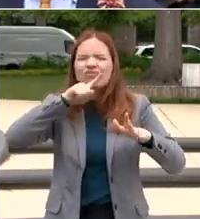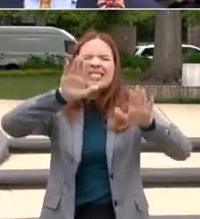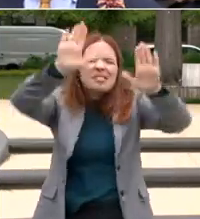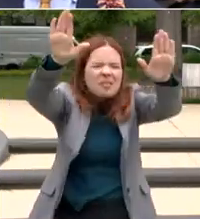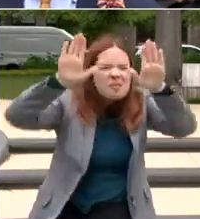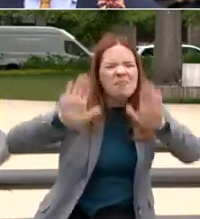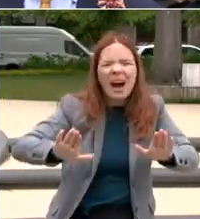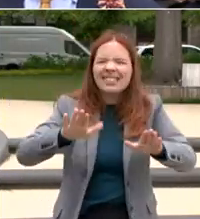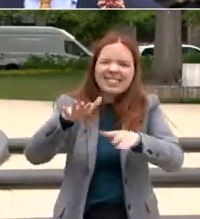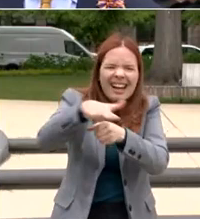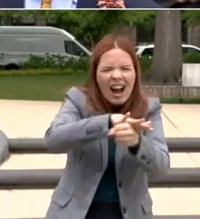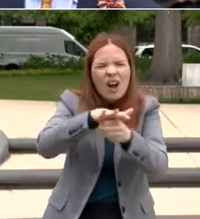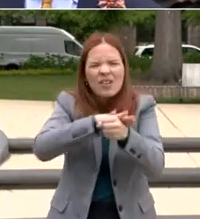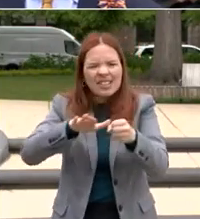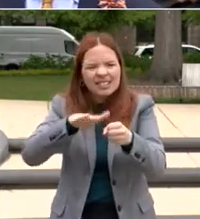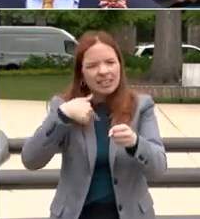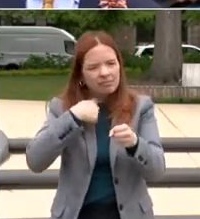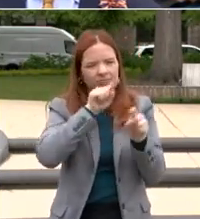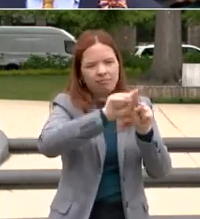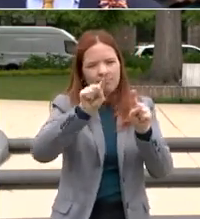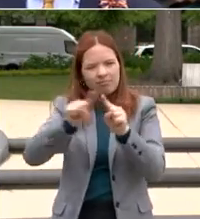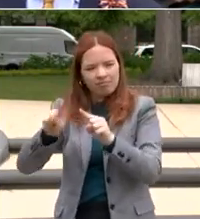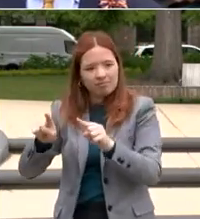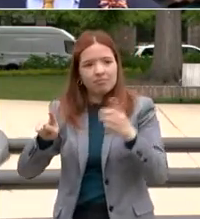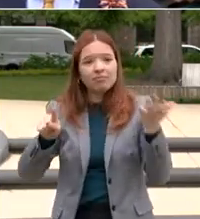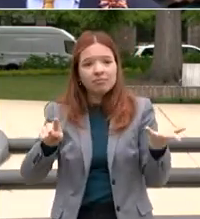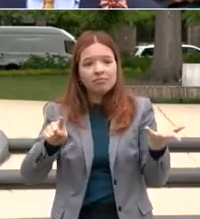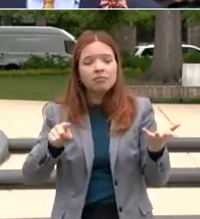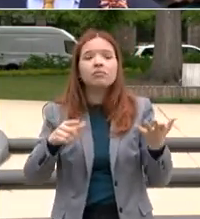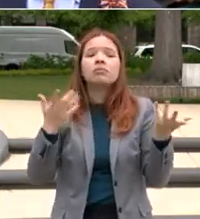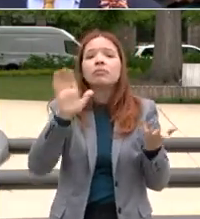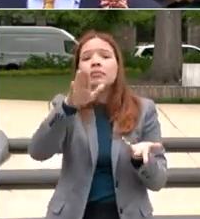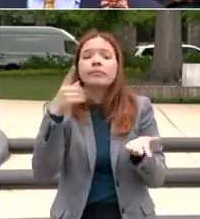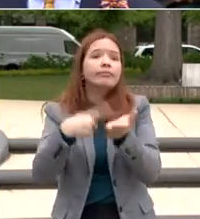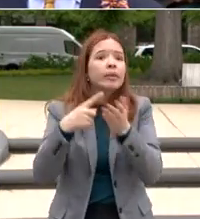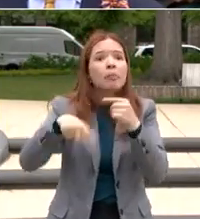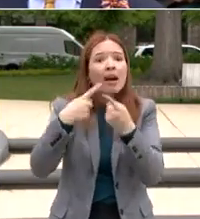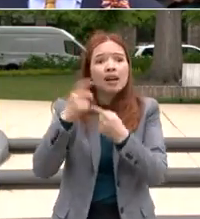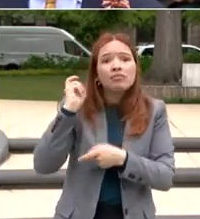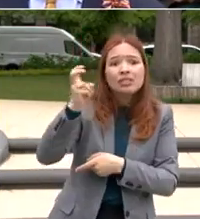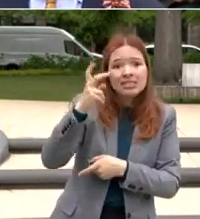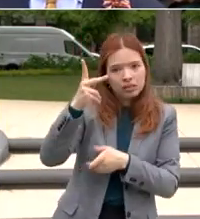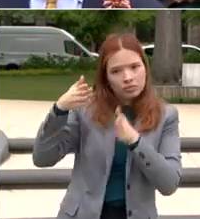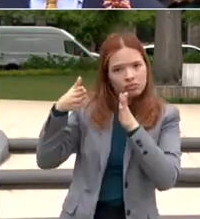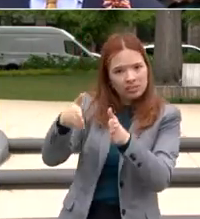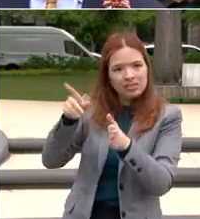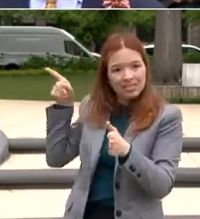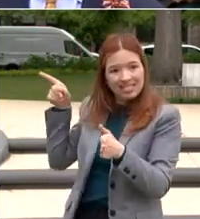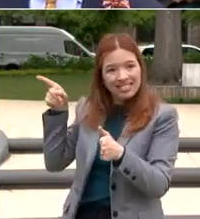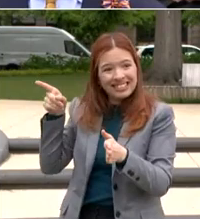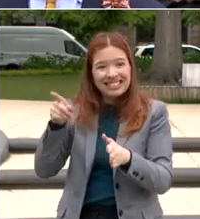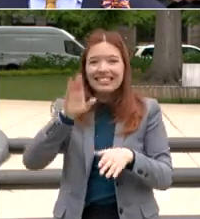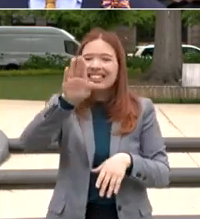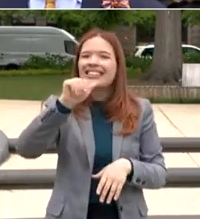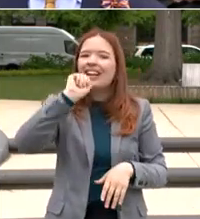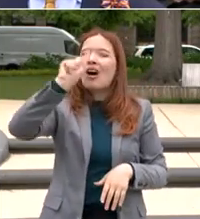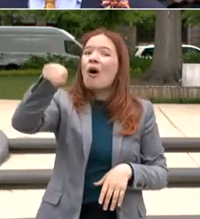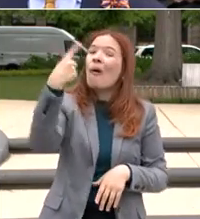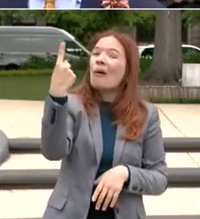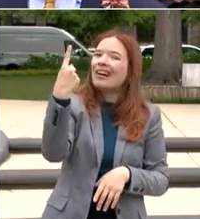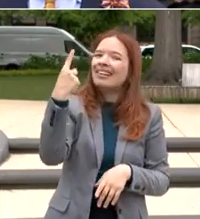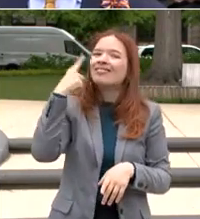areas. So when we are talking about the Transit Way on K Street, it's not just for people who work in